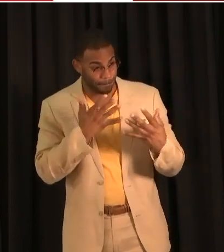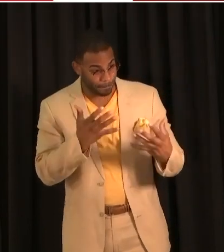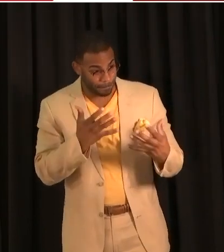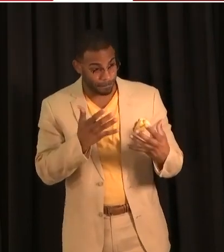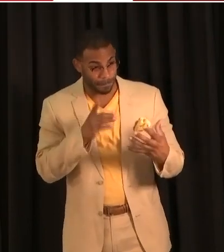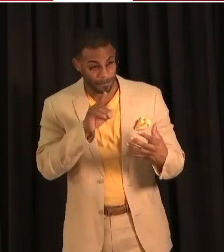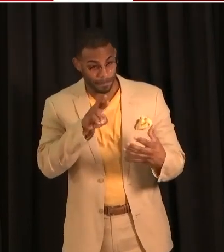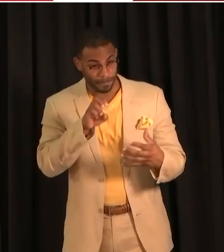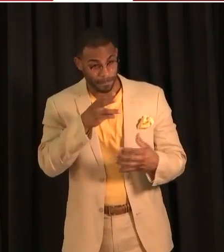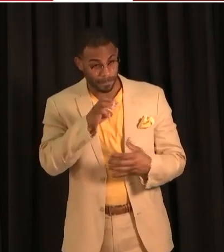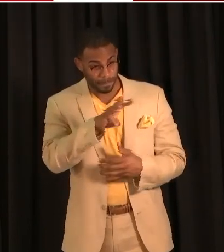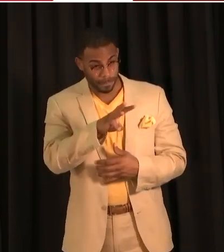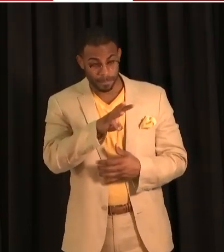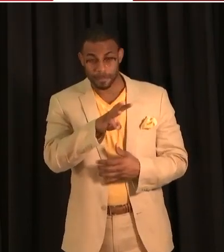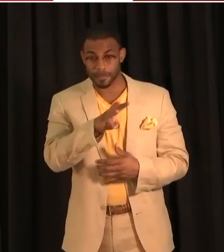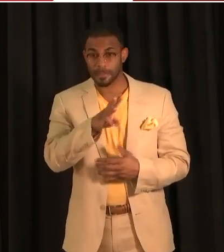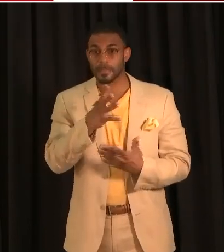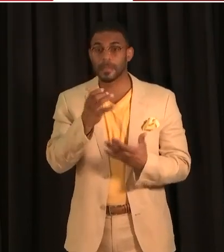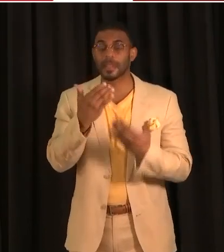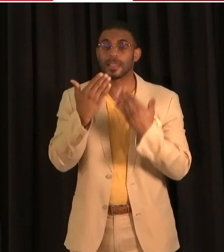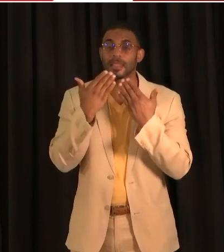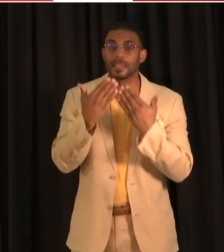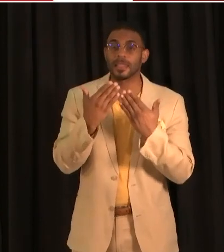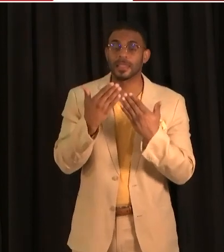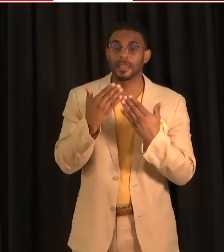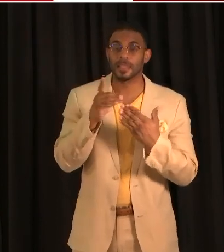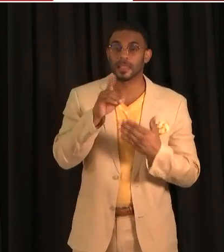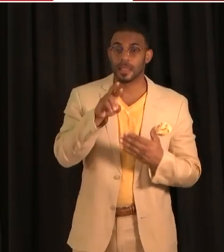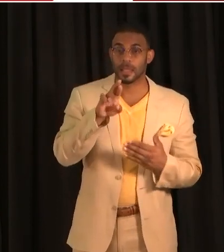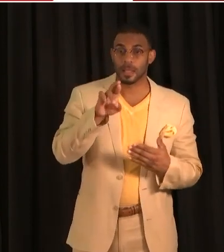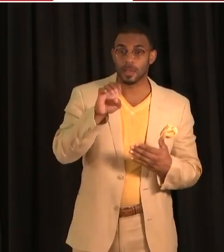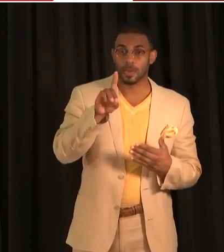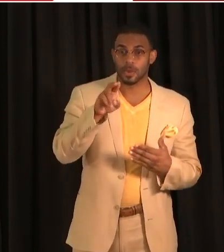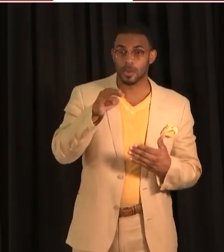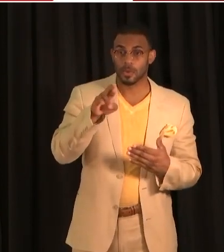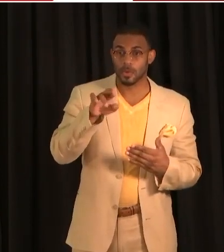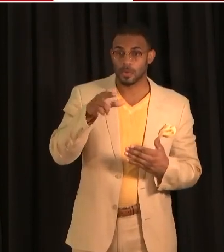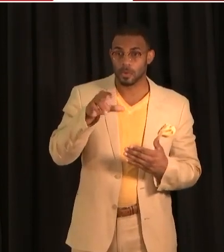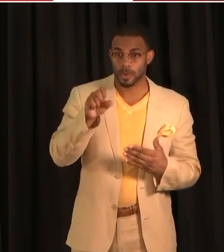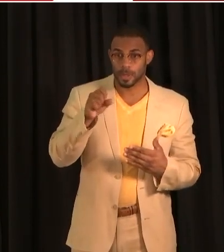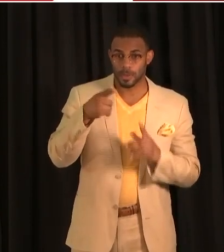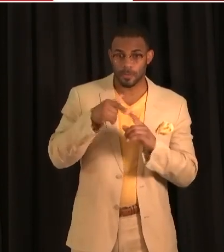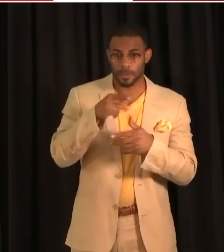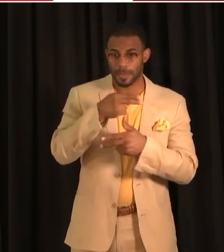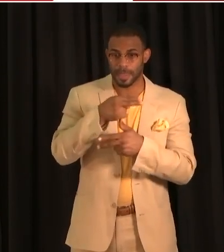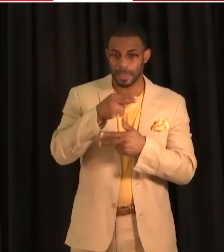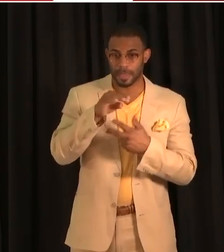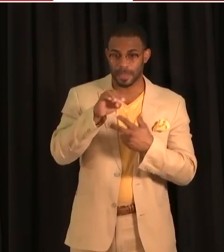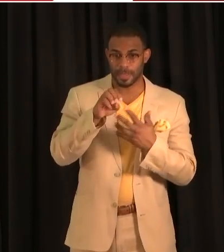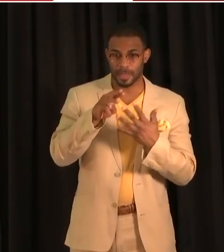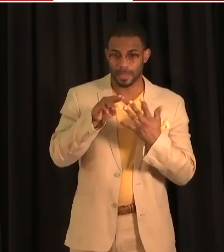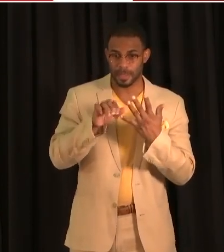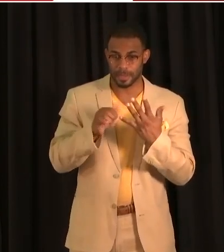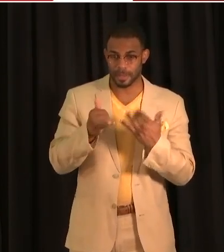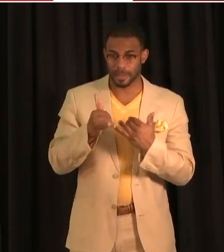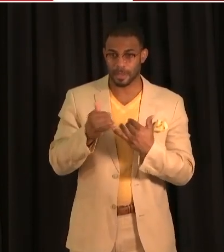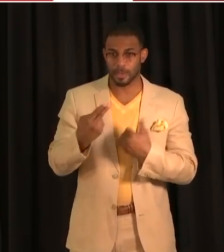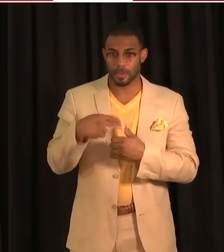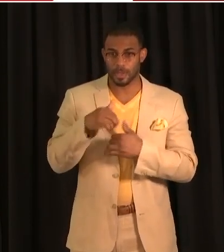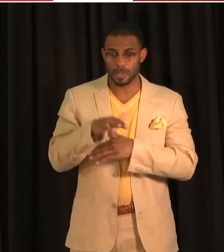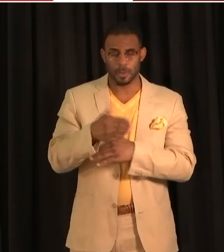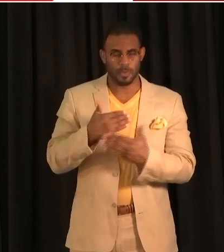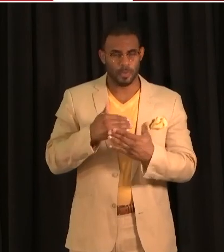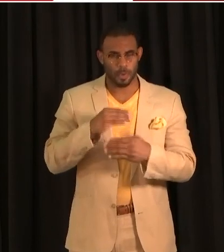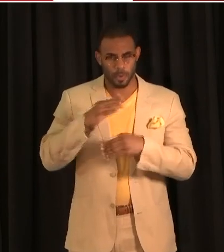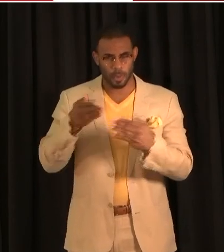Great. Thank you so much, Dr. Shaw. I do want to thank Dr. Rodriguez as well from HCMA for joining us this evening. Before